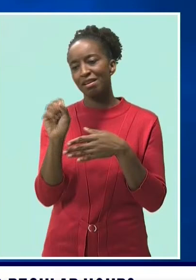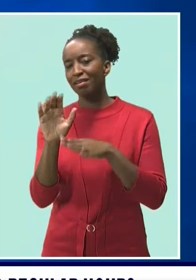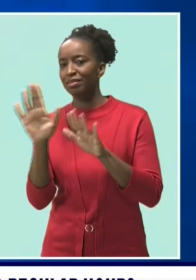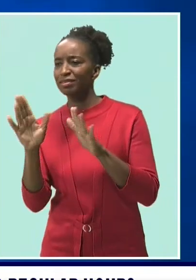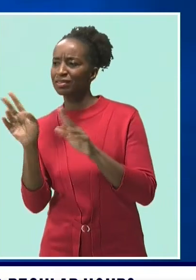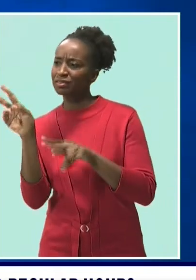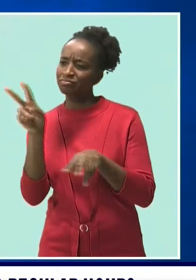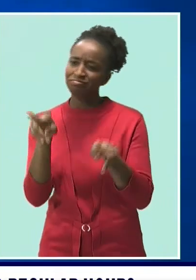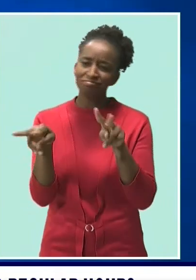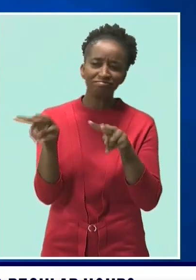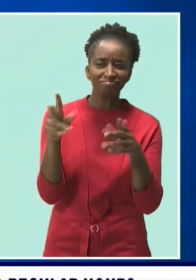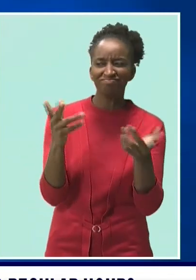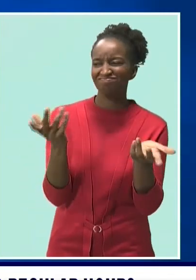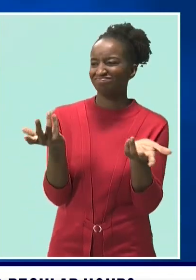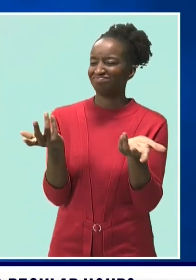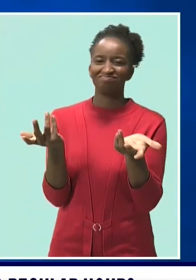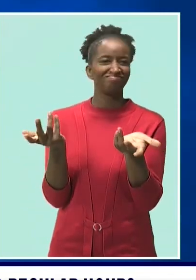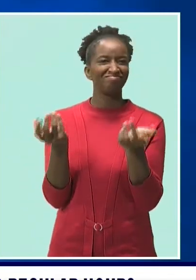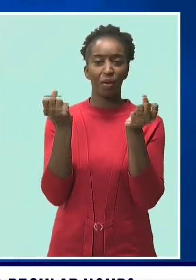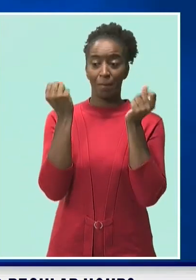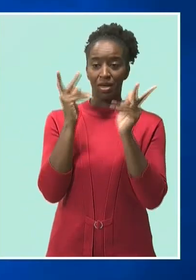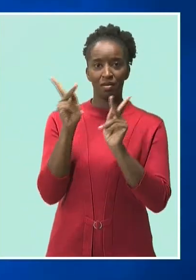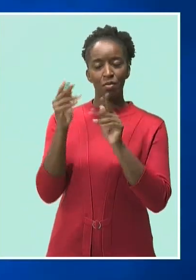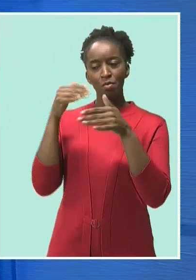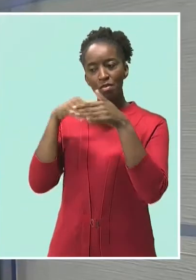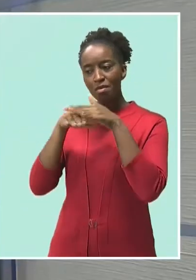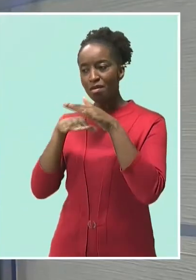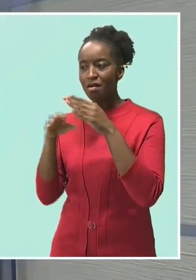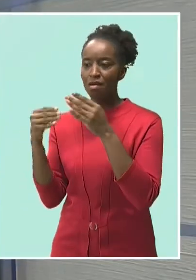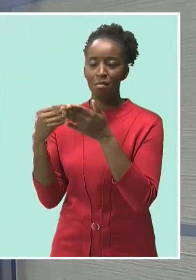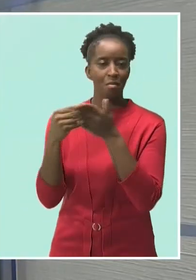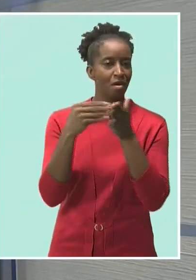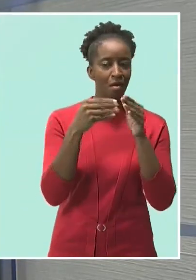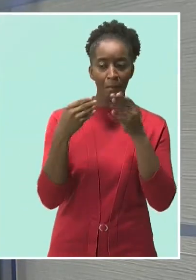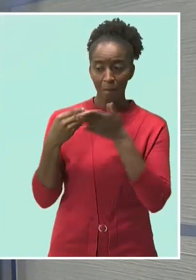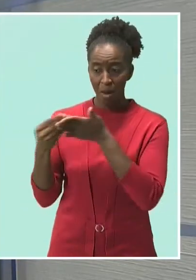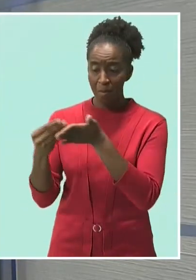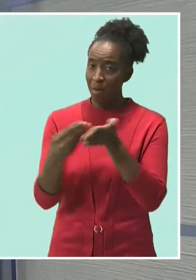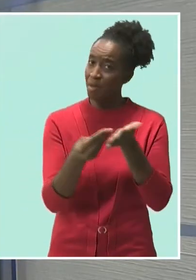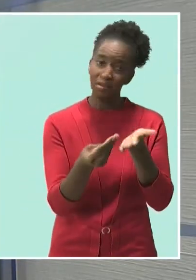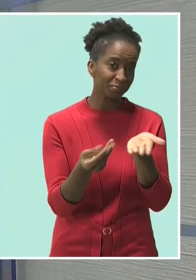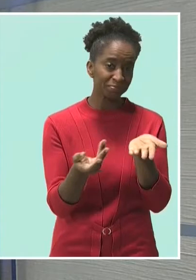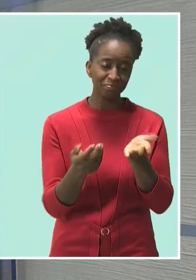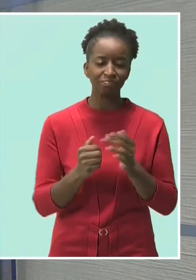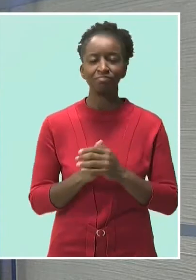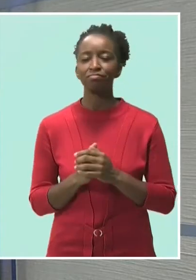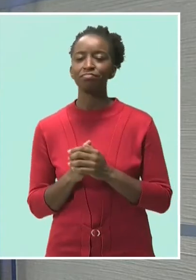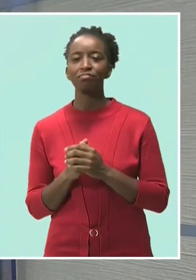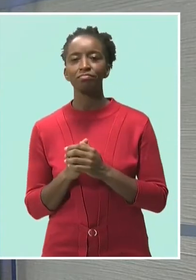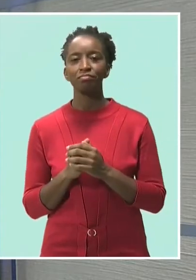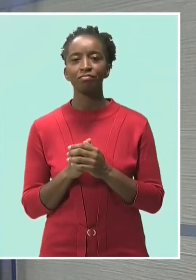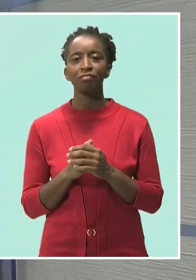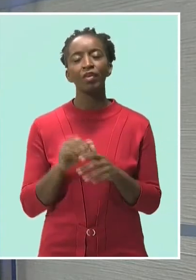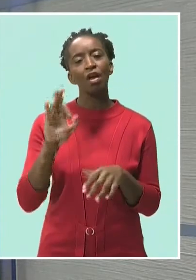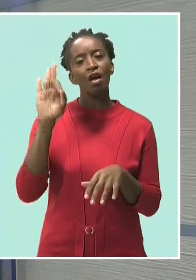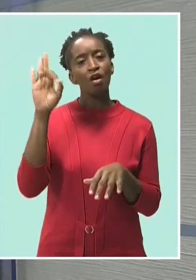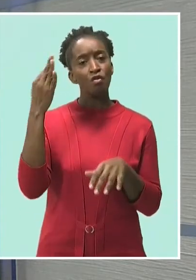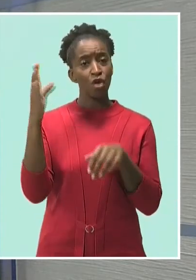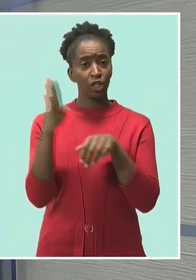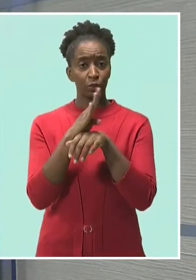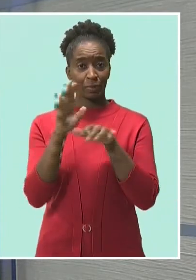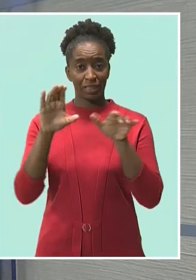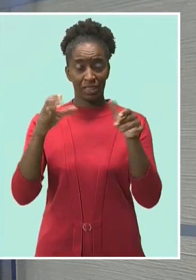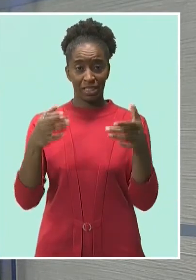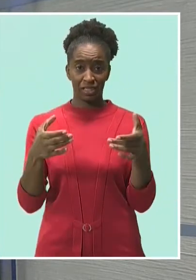know, the activity is not yet there. French spirits group Maison Ferrand is to rename its